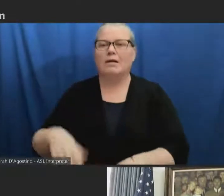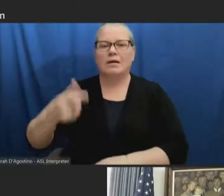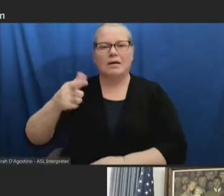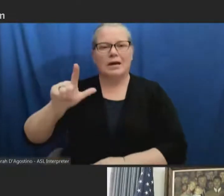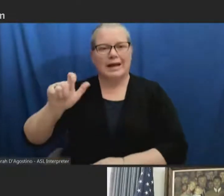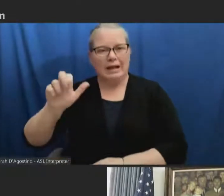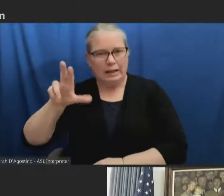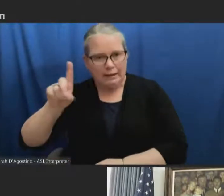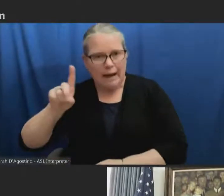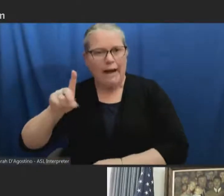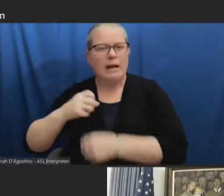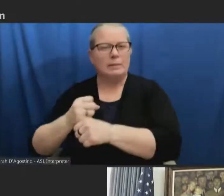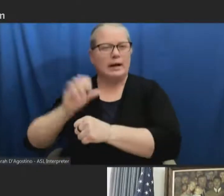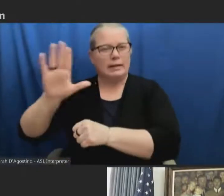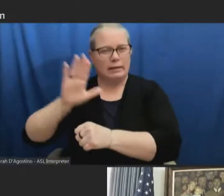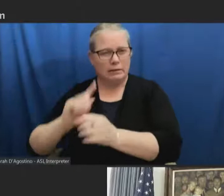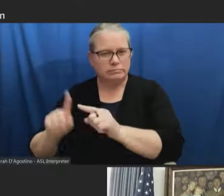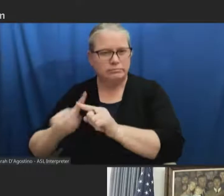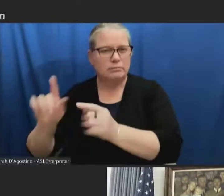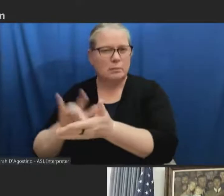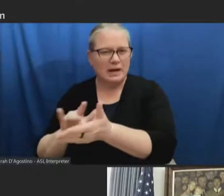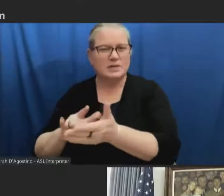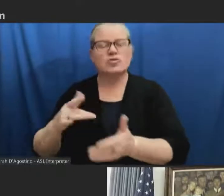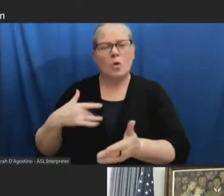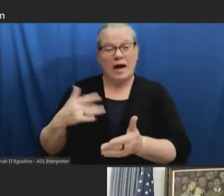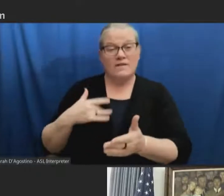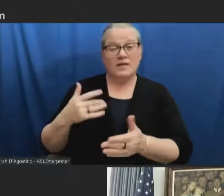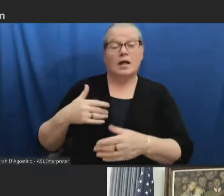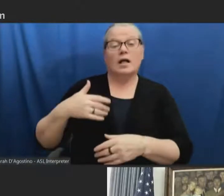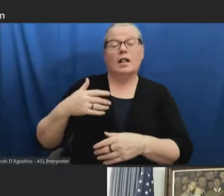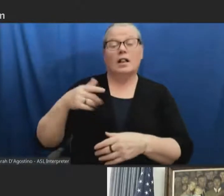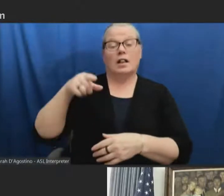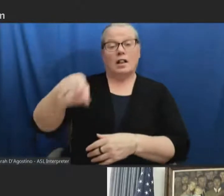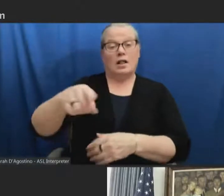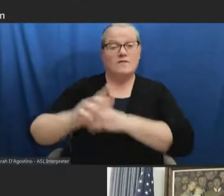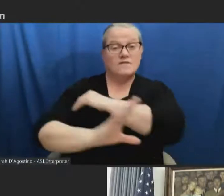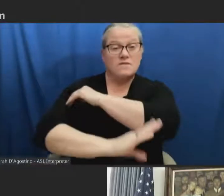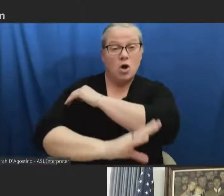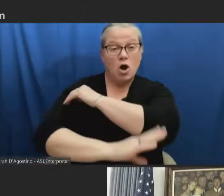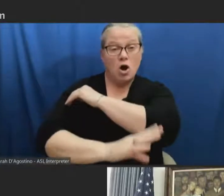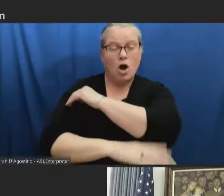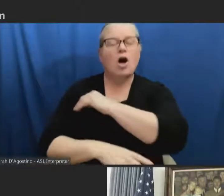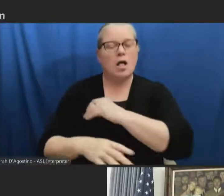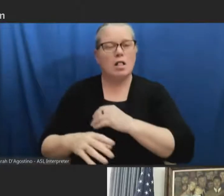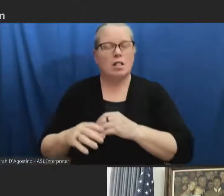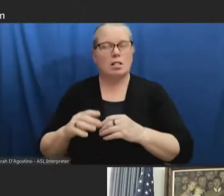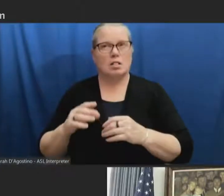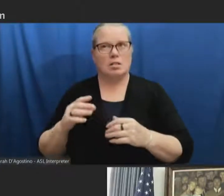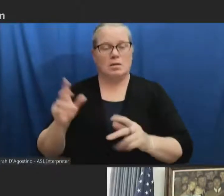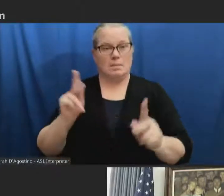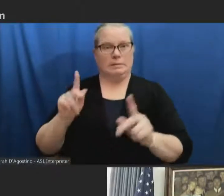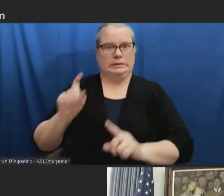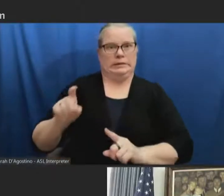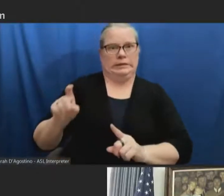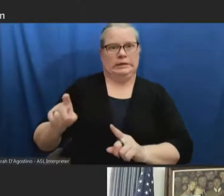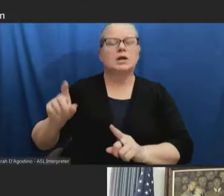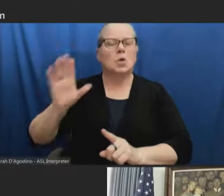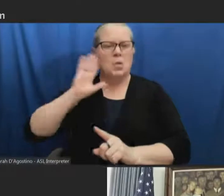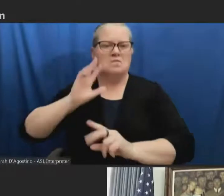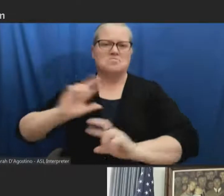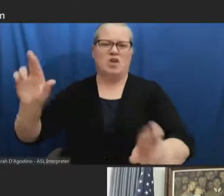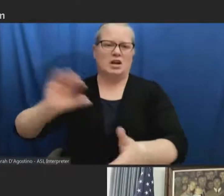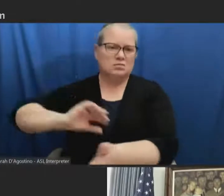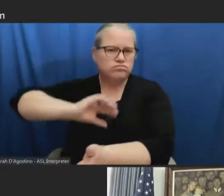think our overall toolbox is going to look much different when demand once again surges for these things, which hopefully won't be until next fall,